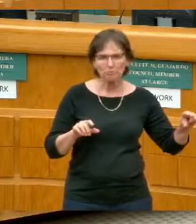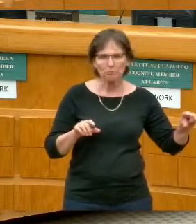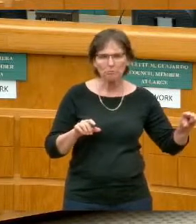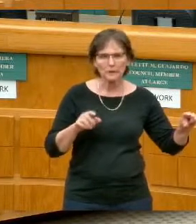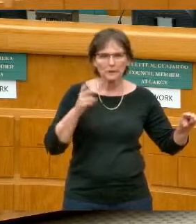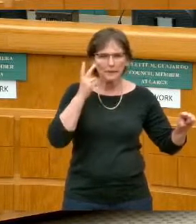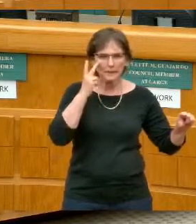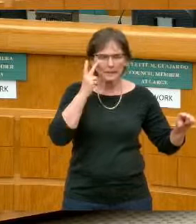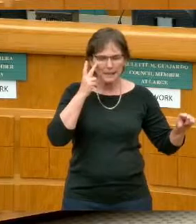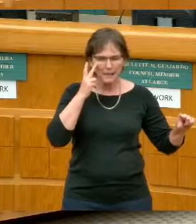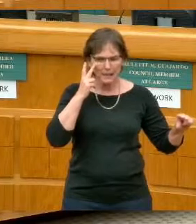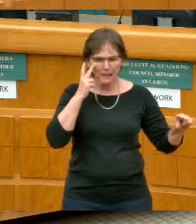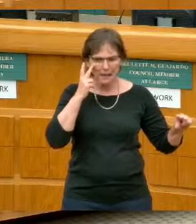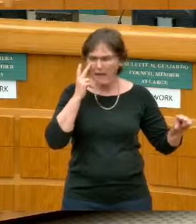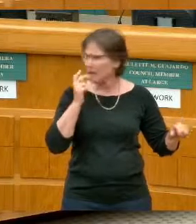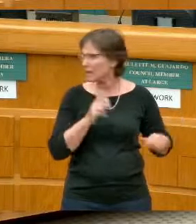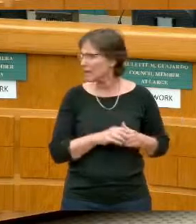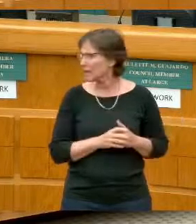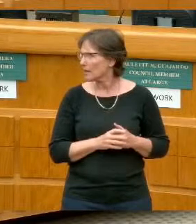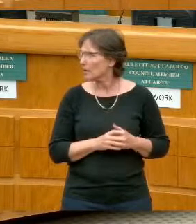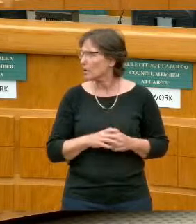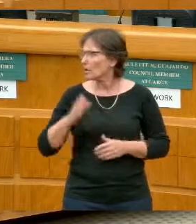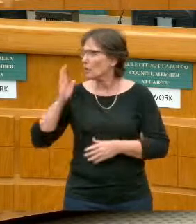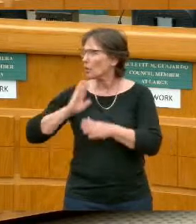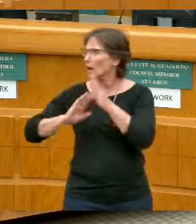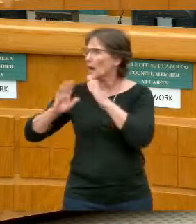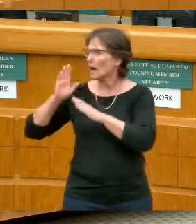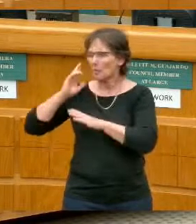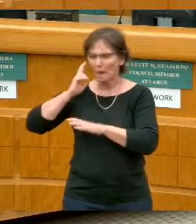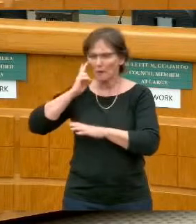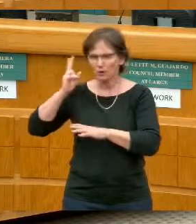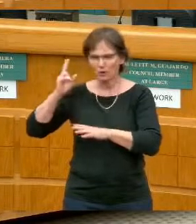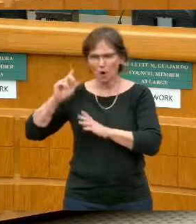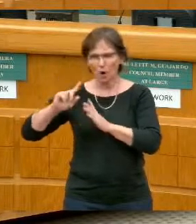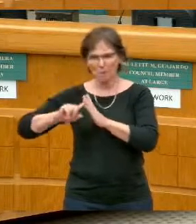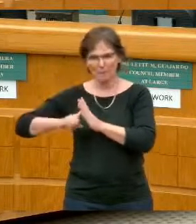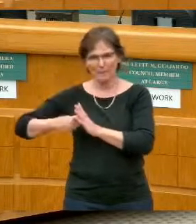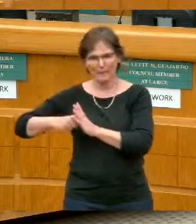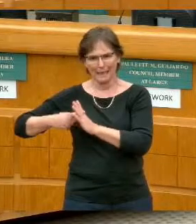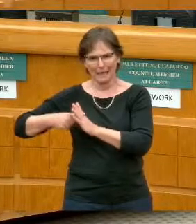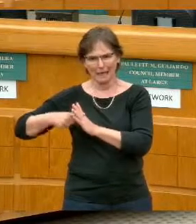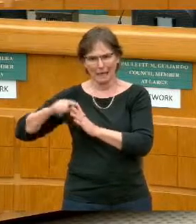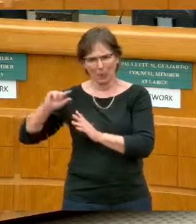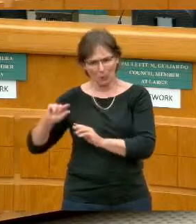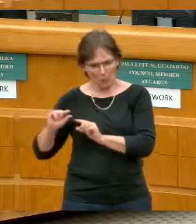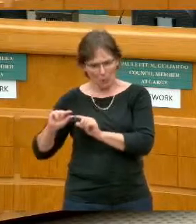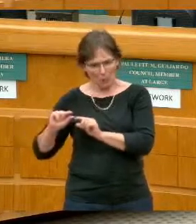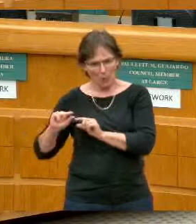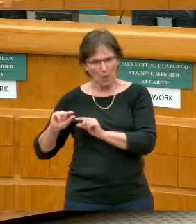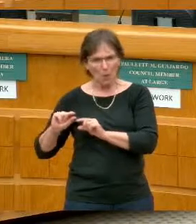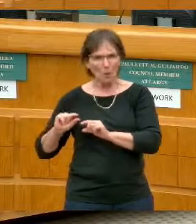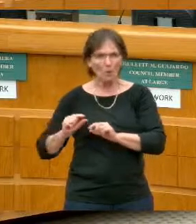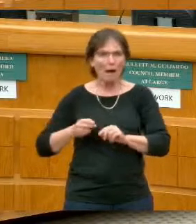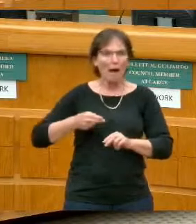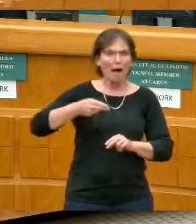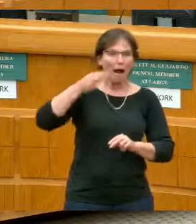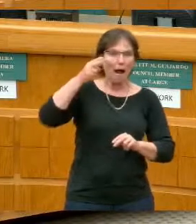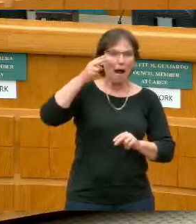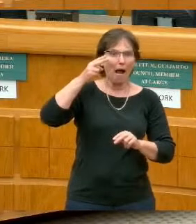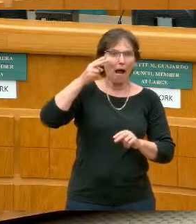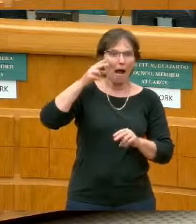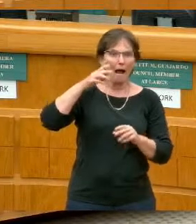the low cases on the opposite end, and then you see the low number of cases that we are